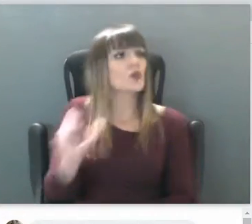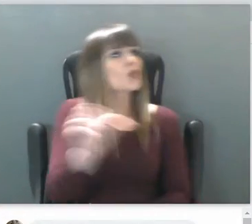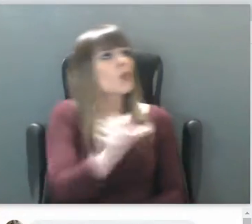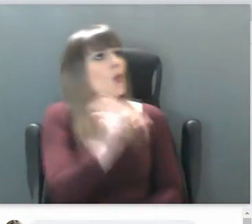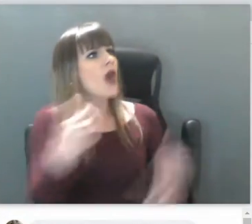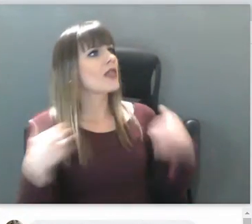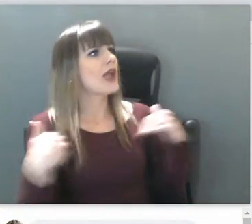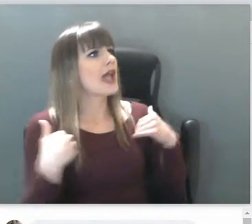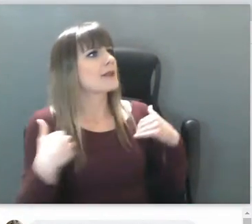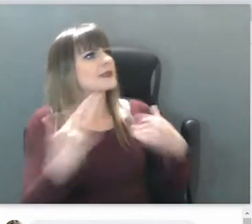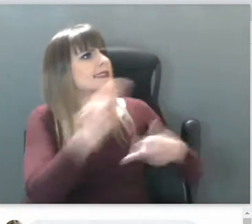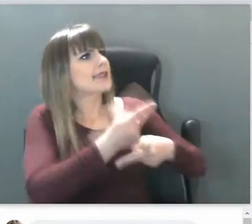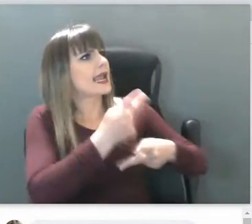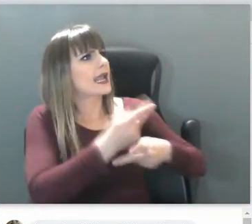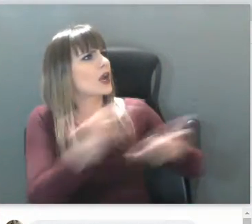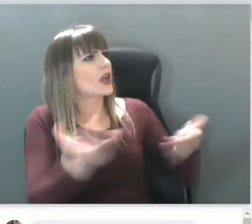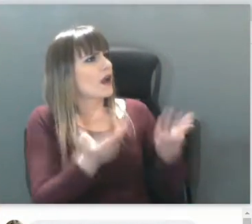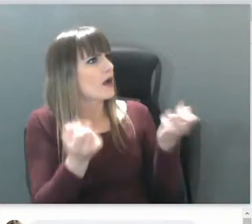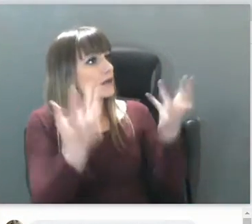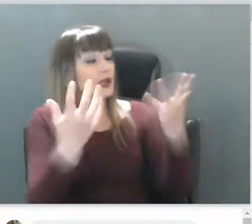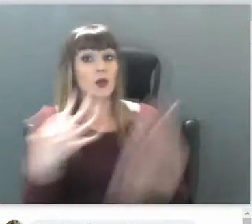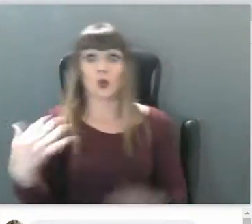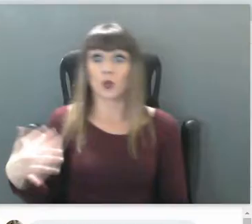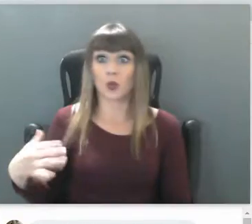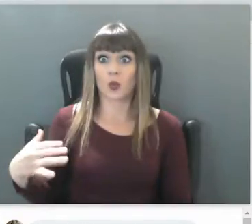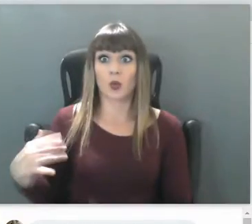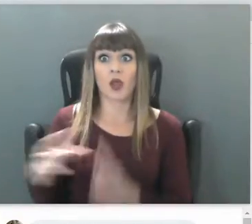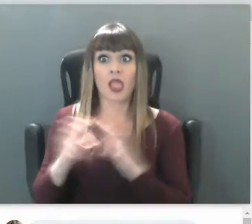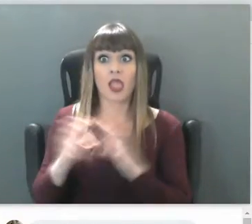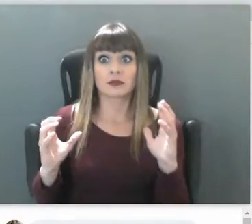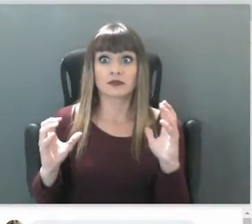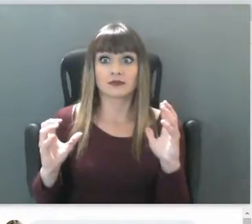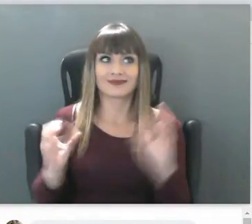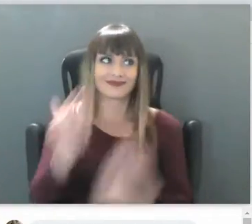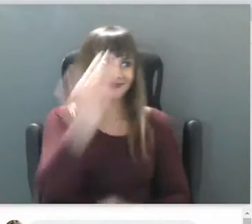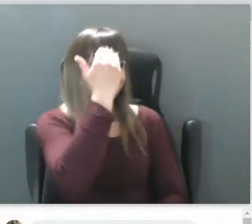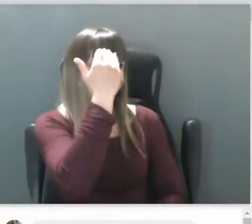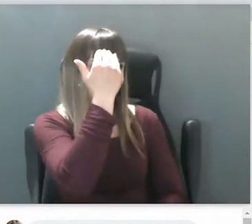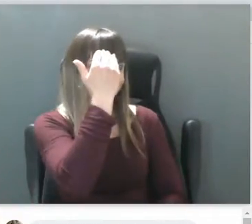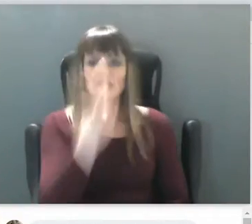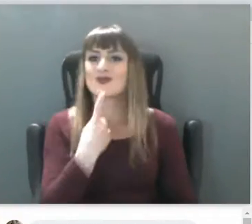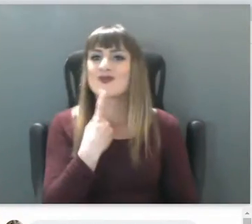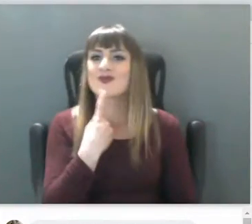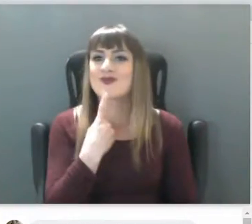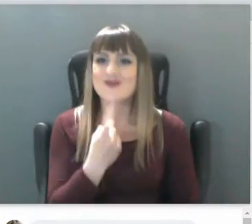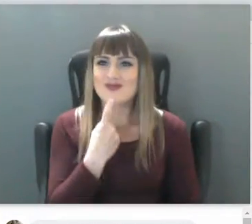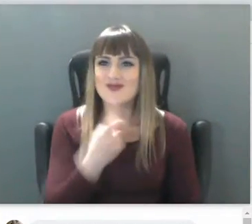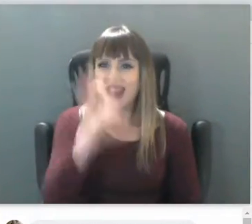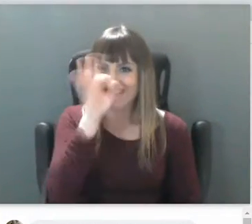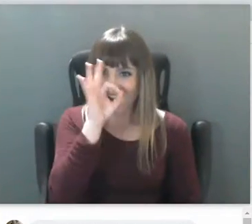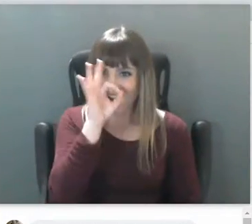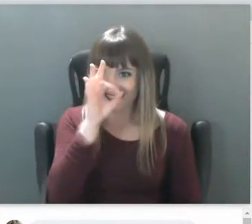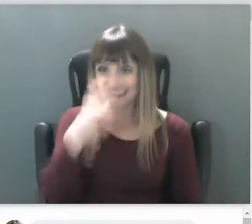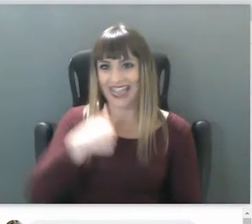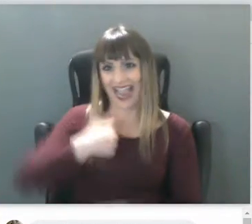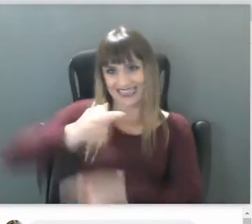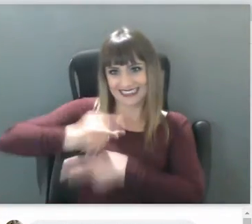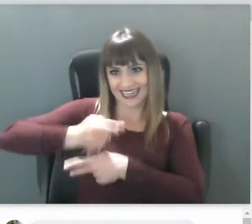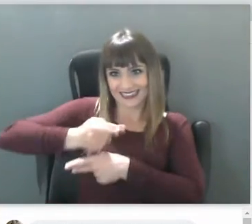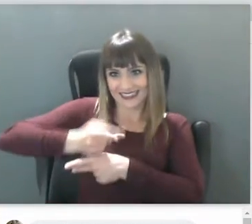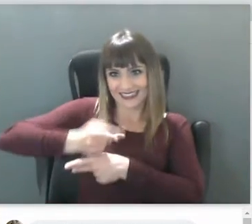of here in SAB? How many about, you know? I take care of a lot of animals. I know you So do. I also take care of the red foxes. Oh. I take care of